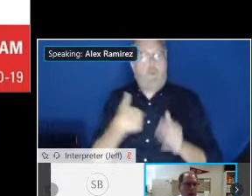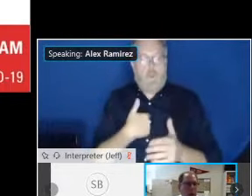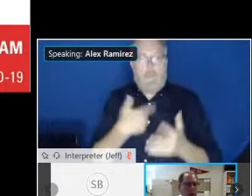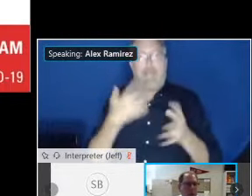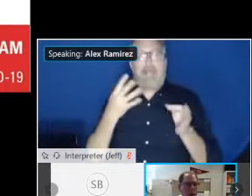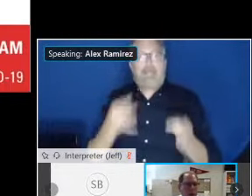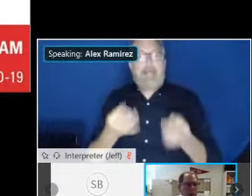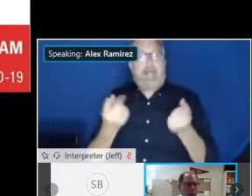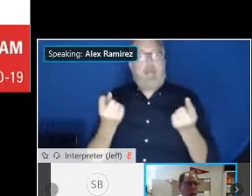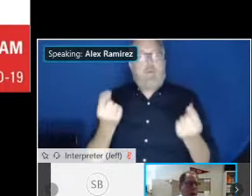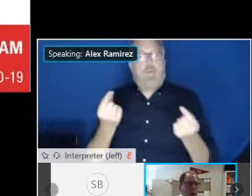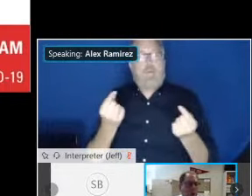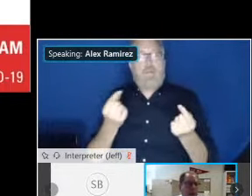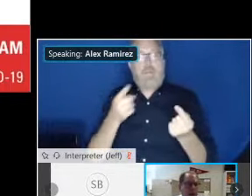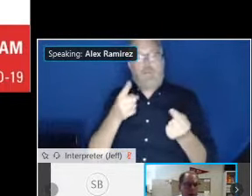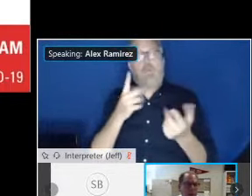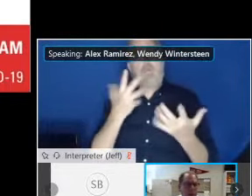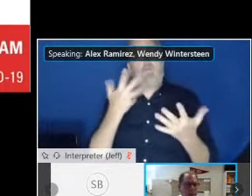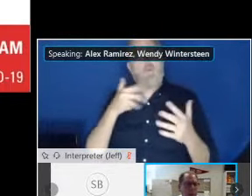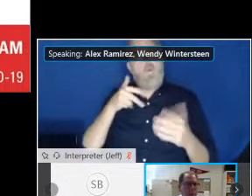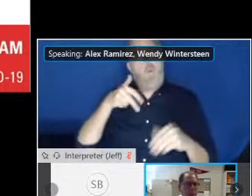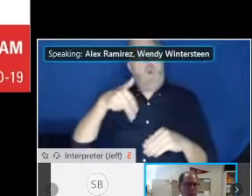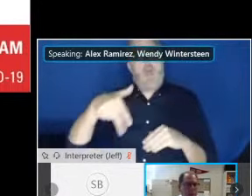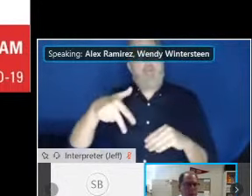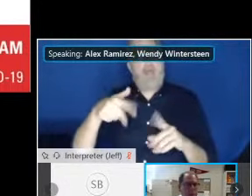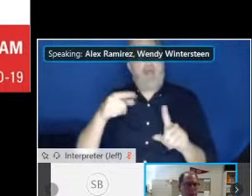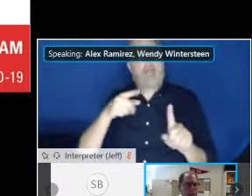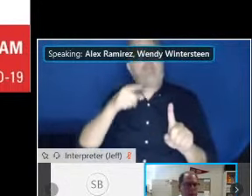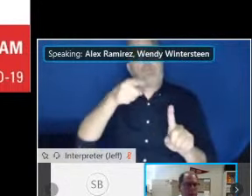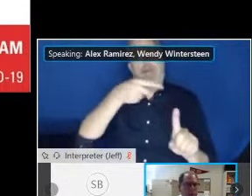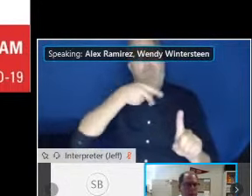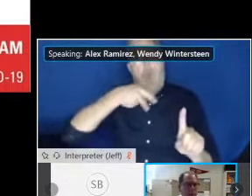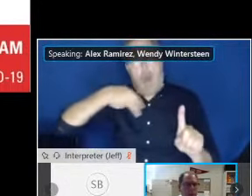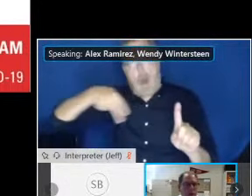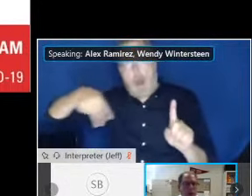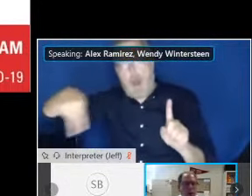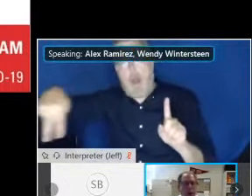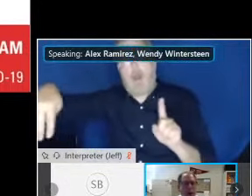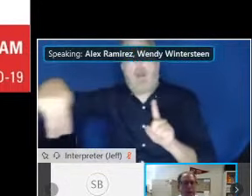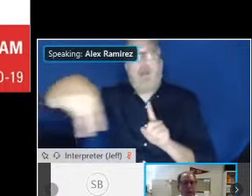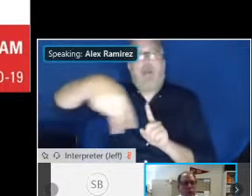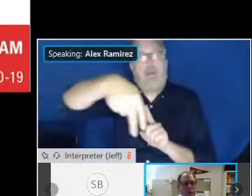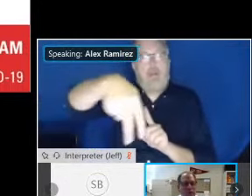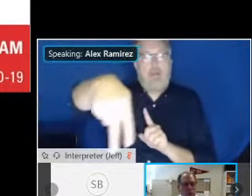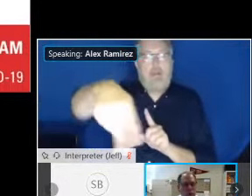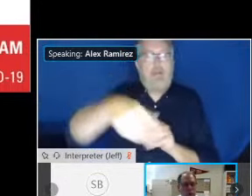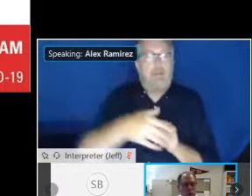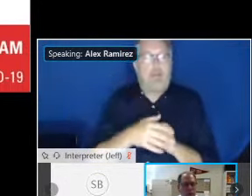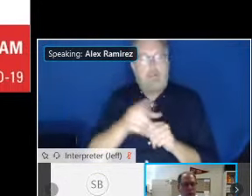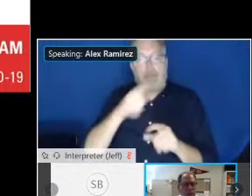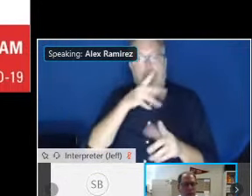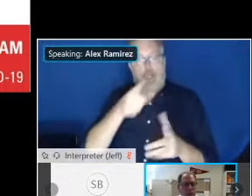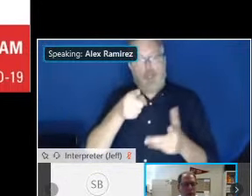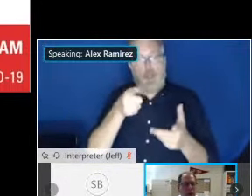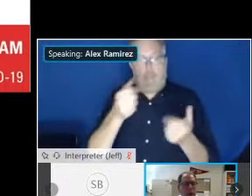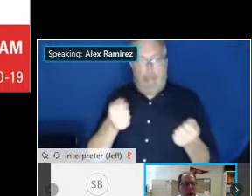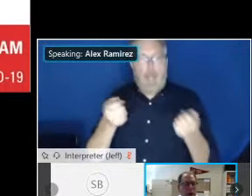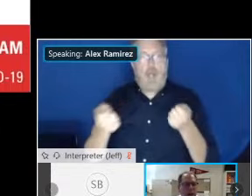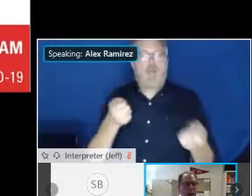take walking by them to even mitigate more of those risks. So we have full